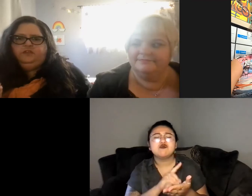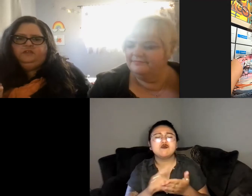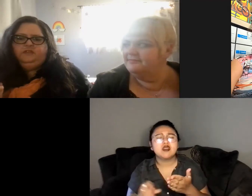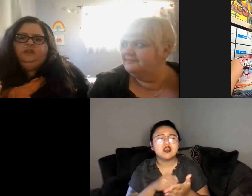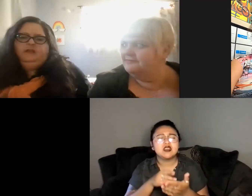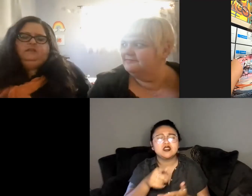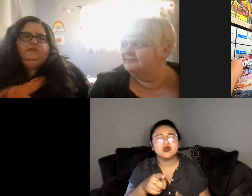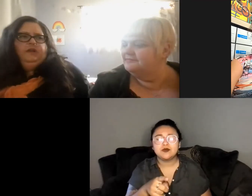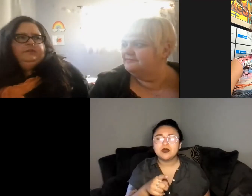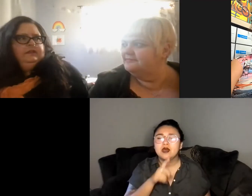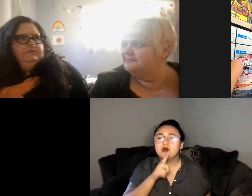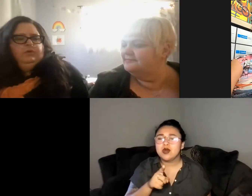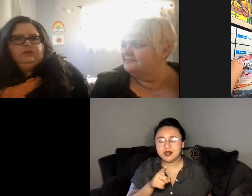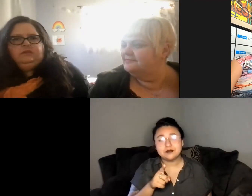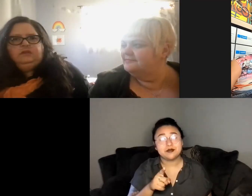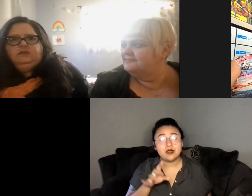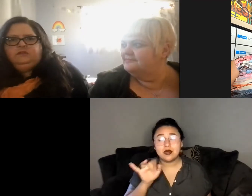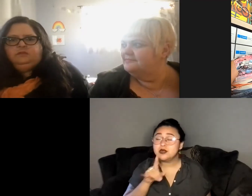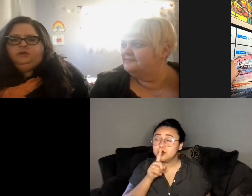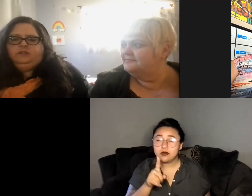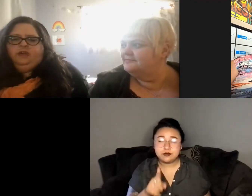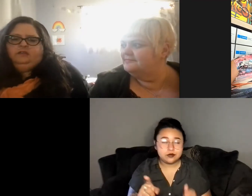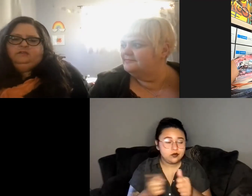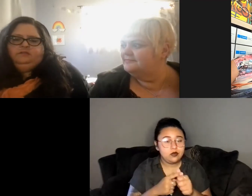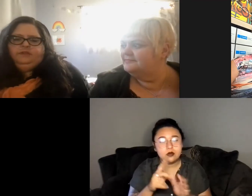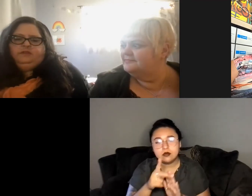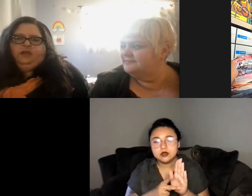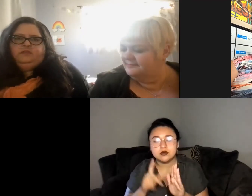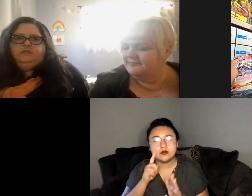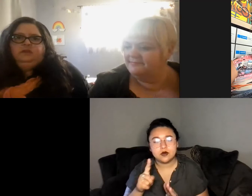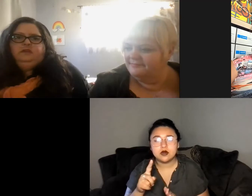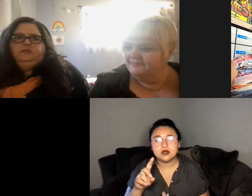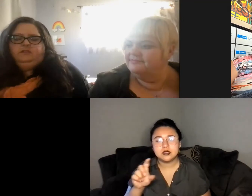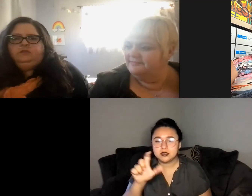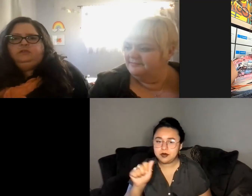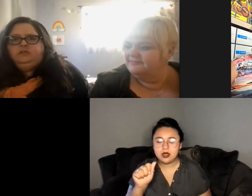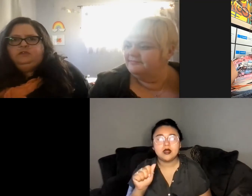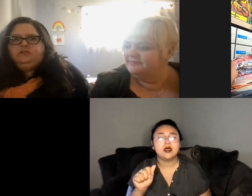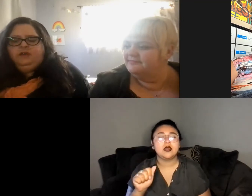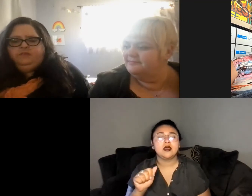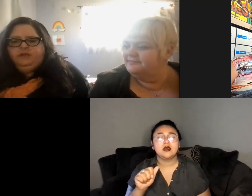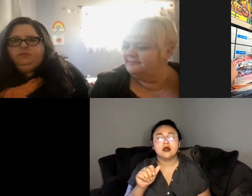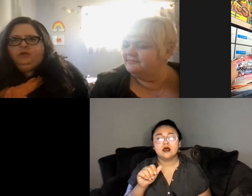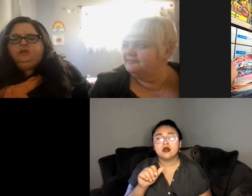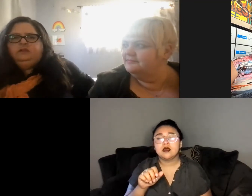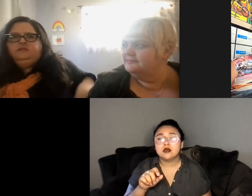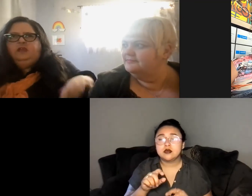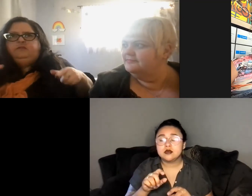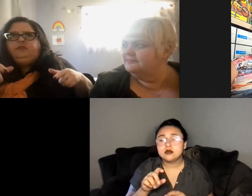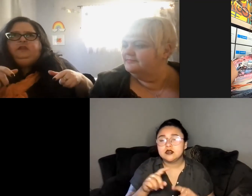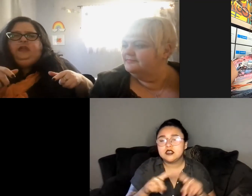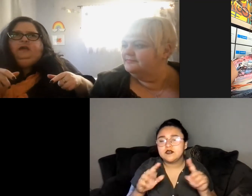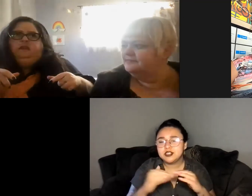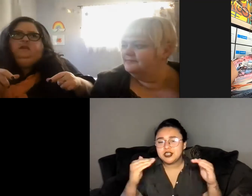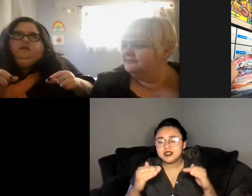disability justice. And it's incredibly important to the work that FLAIR does to use that framework instead